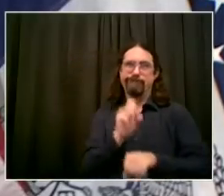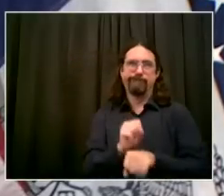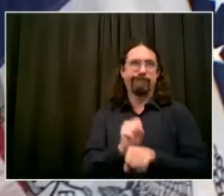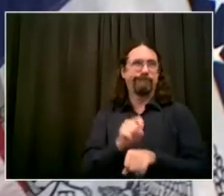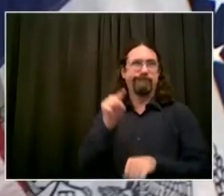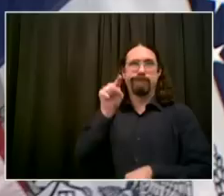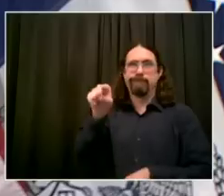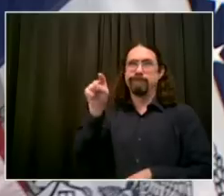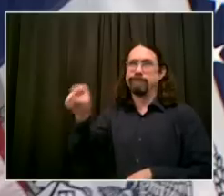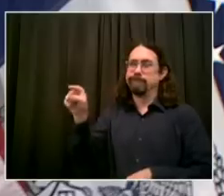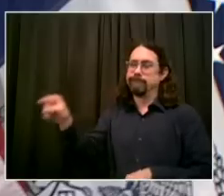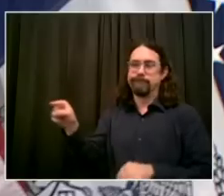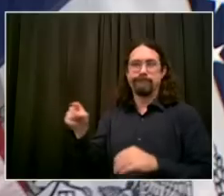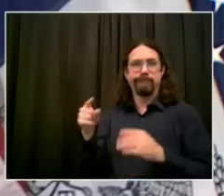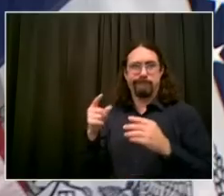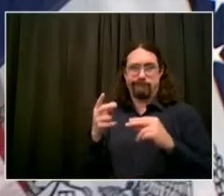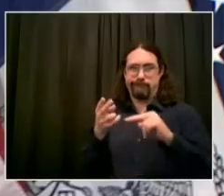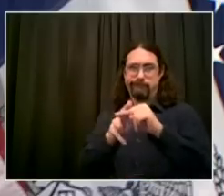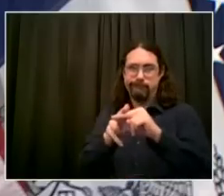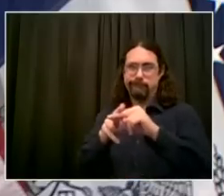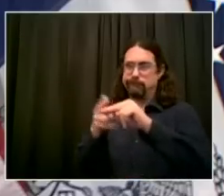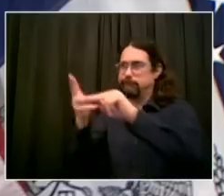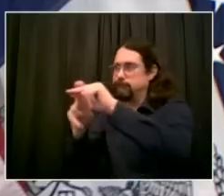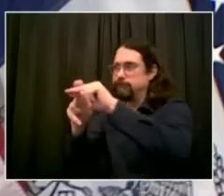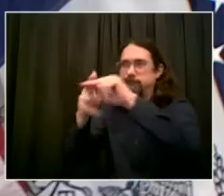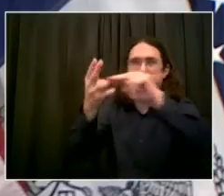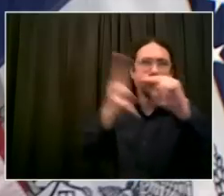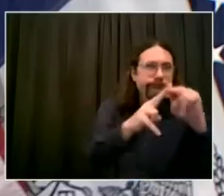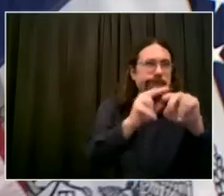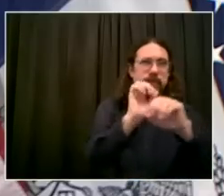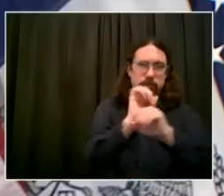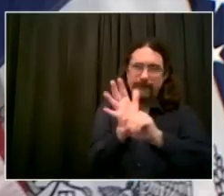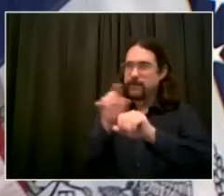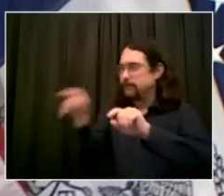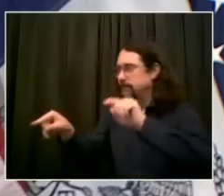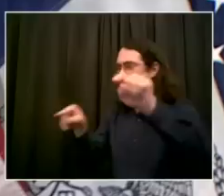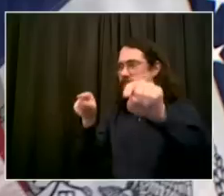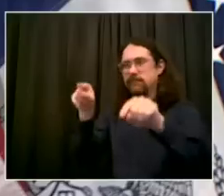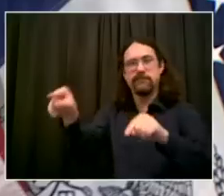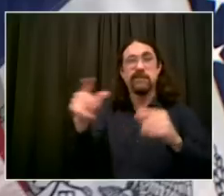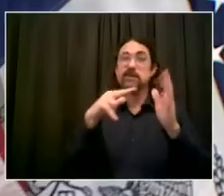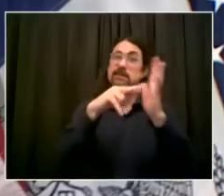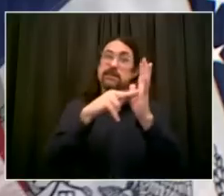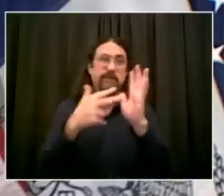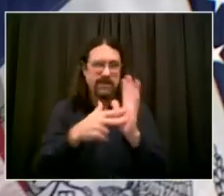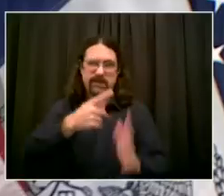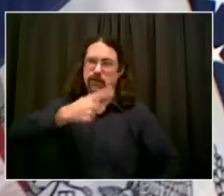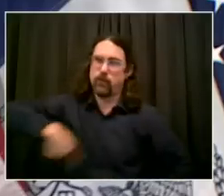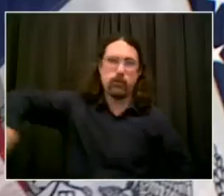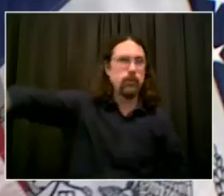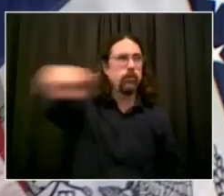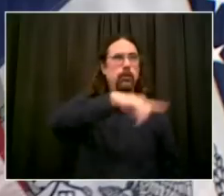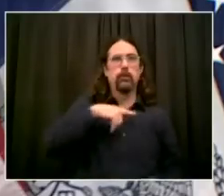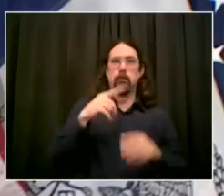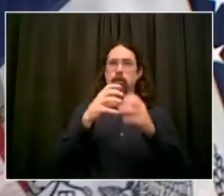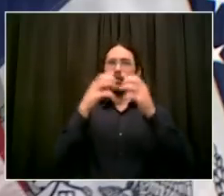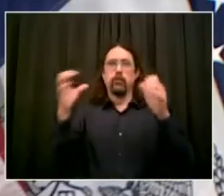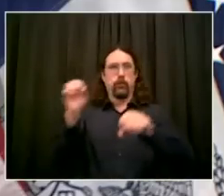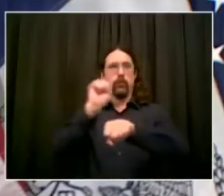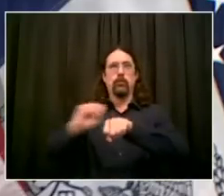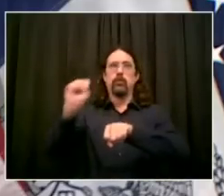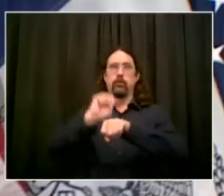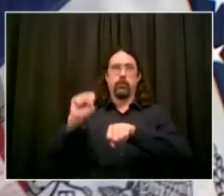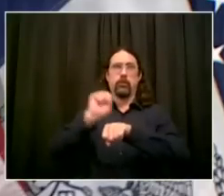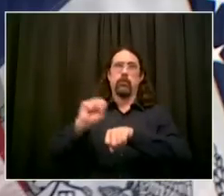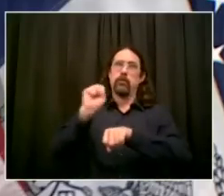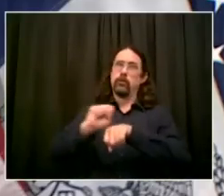through. But I do know for sure New Yorkers have the strength and the wherewithal to overcome this challenge. And again, the way we